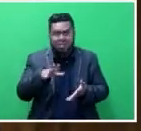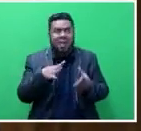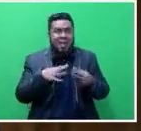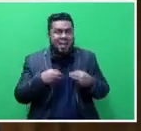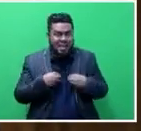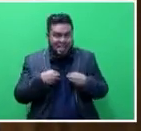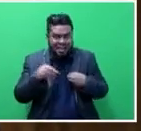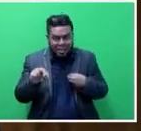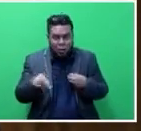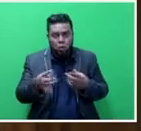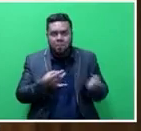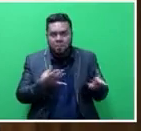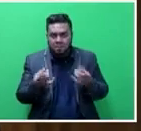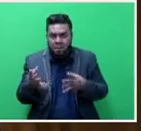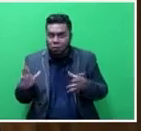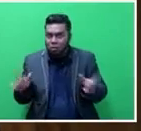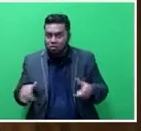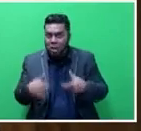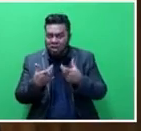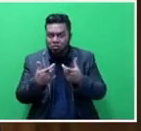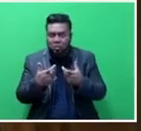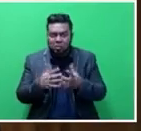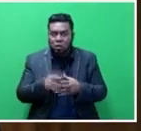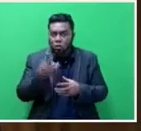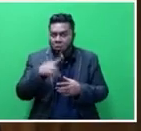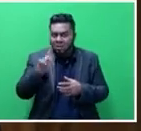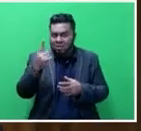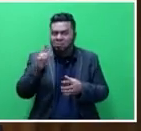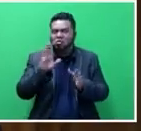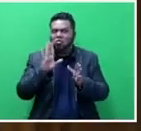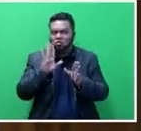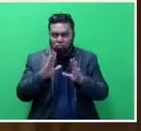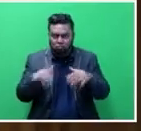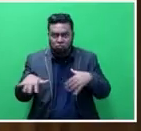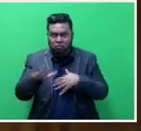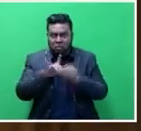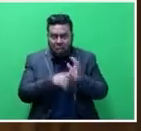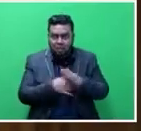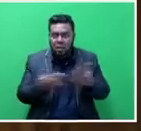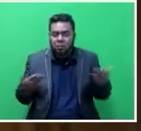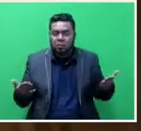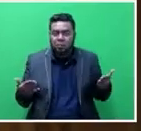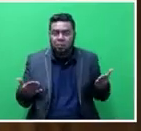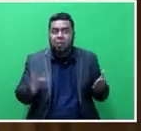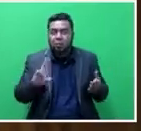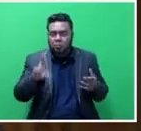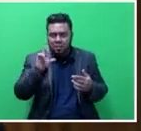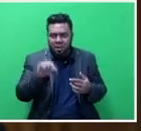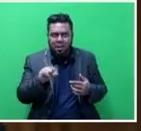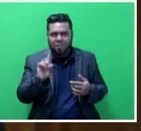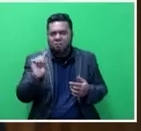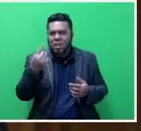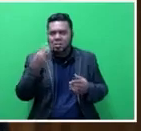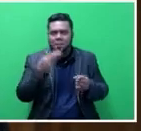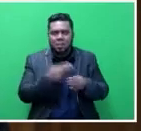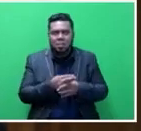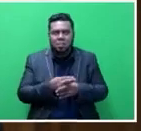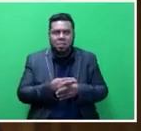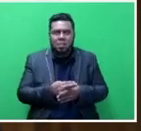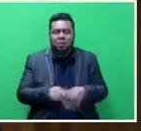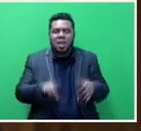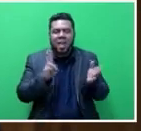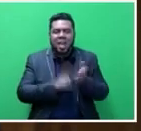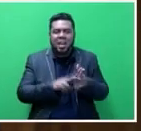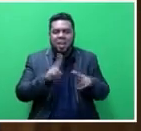to prepare them for the challenges facing the 21st century. This will be done within the first month of an